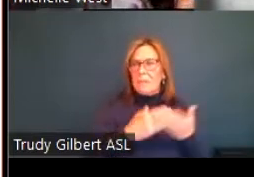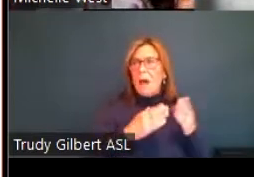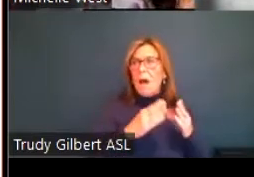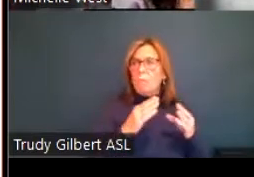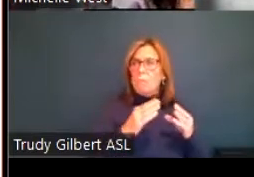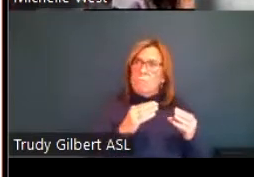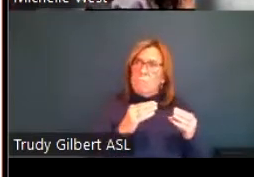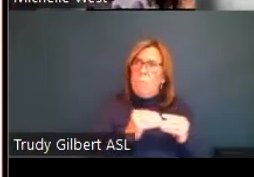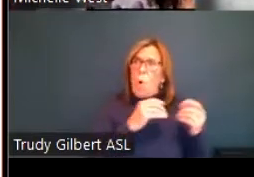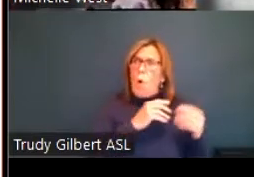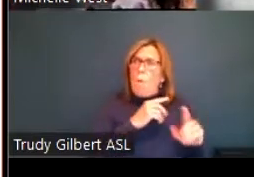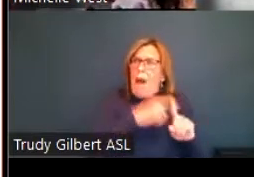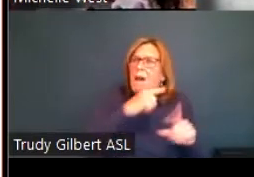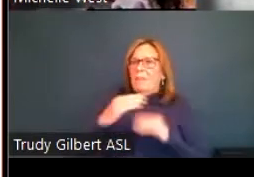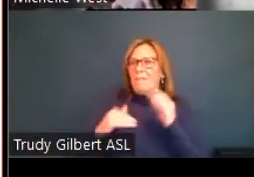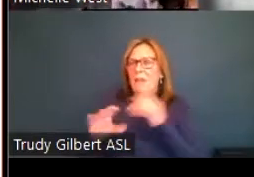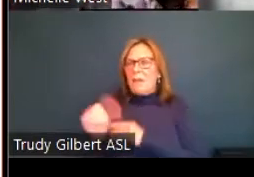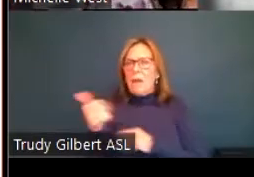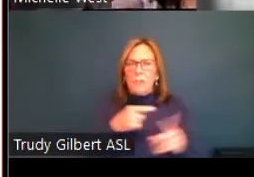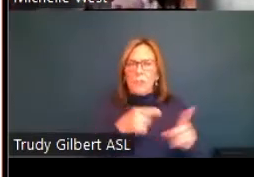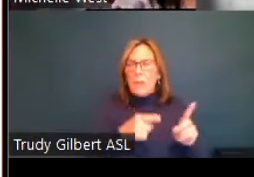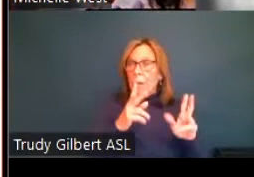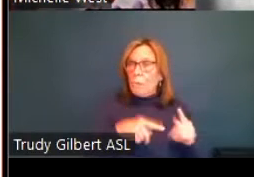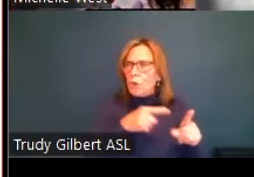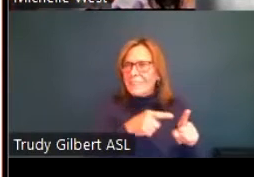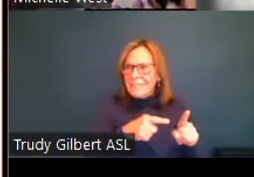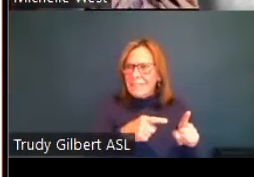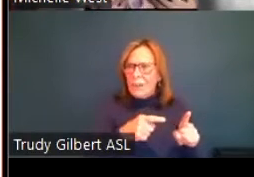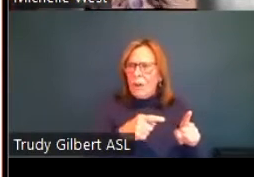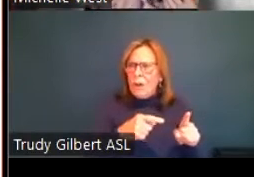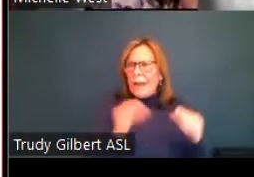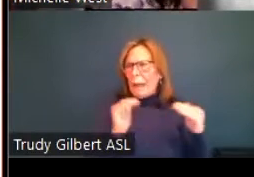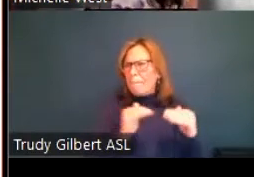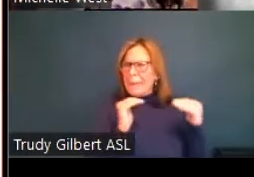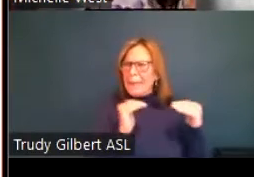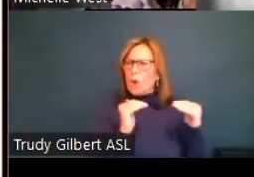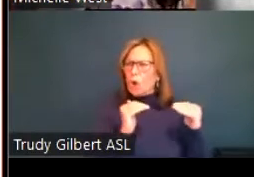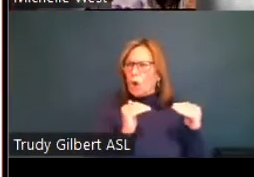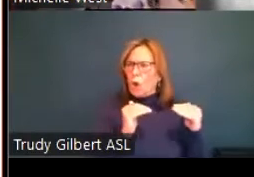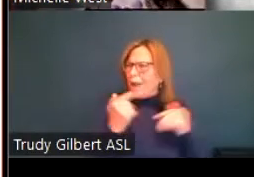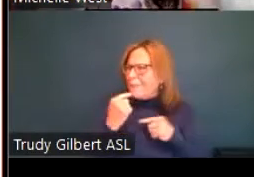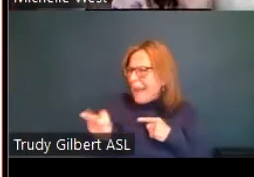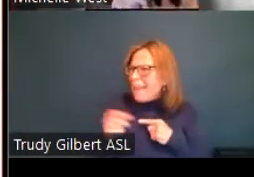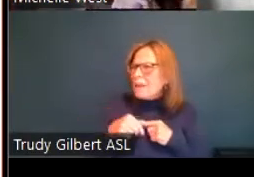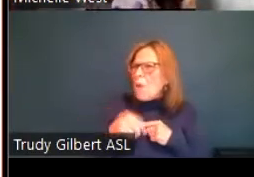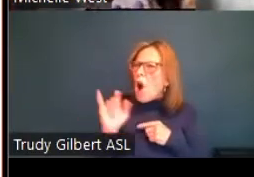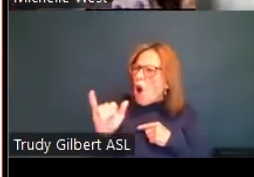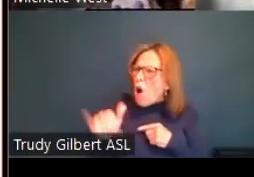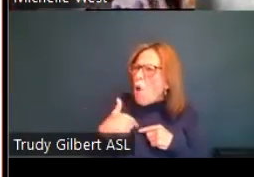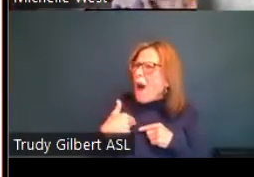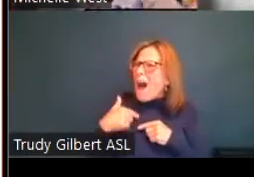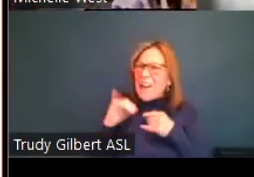know, the youth transitions example, his peers telling him, hey, I've struggled with what you're struggling with. This place helped